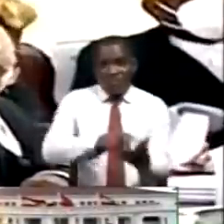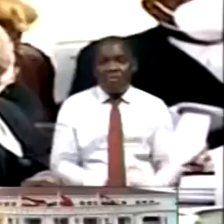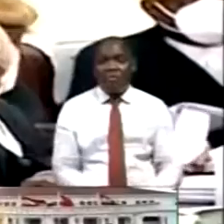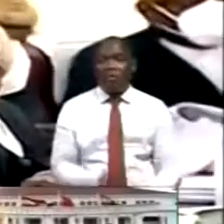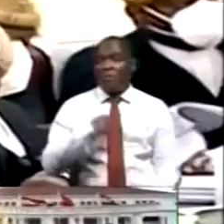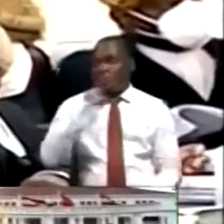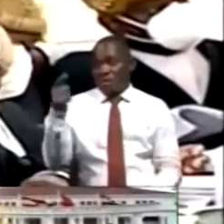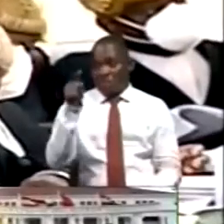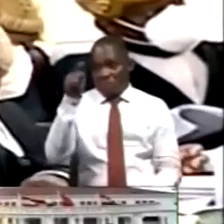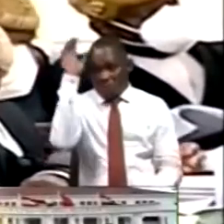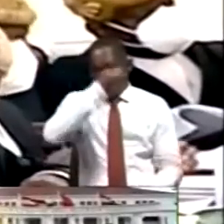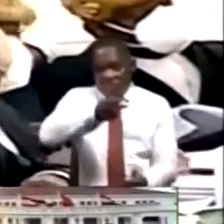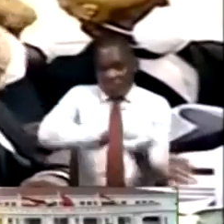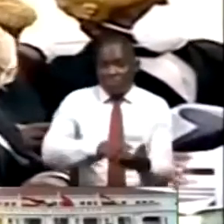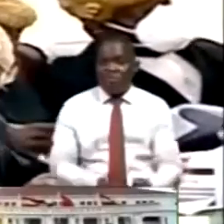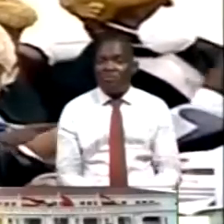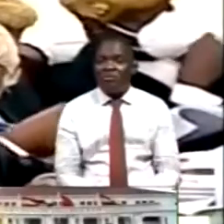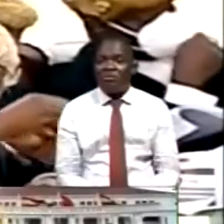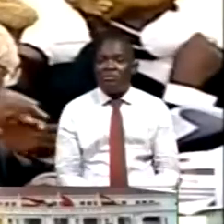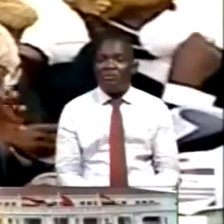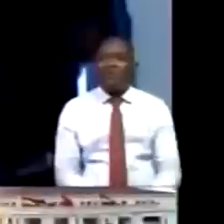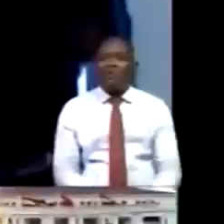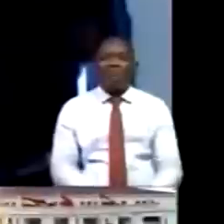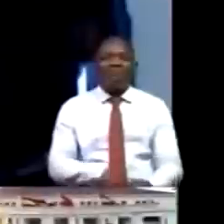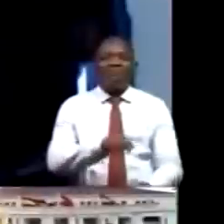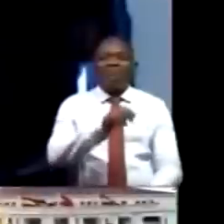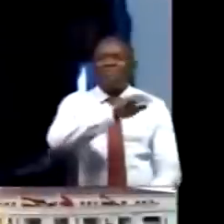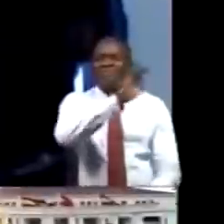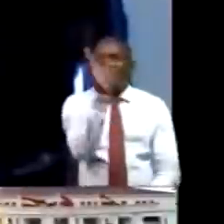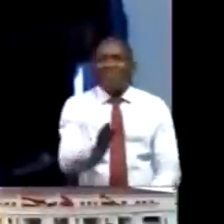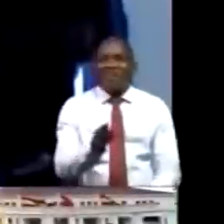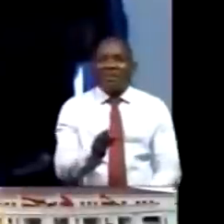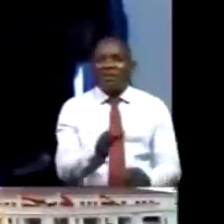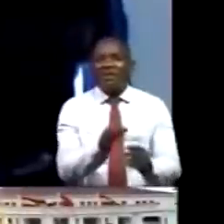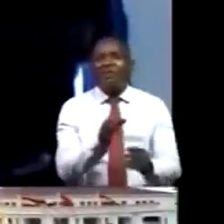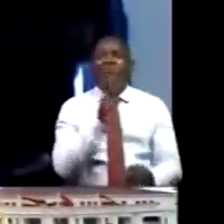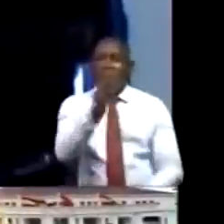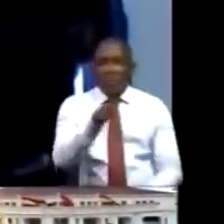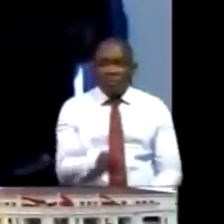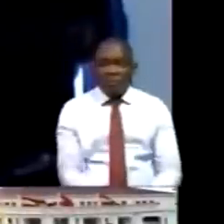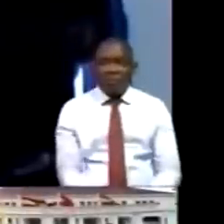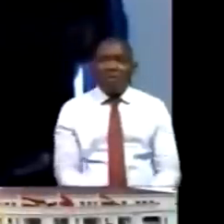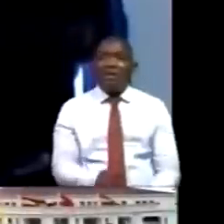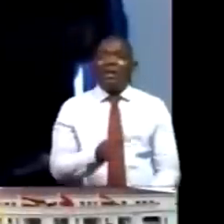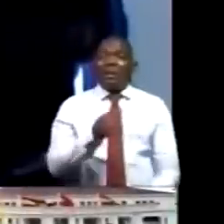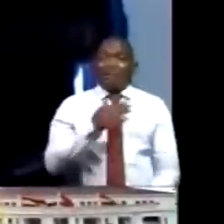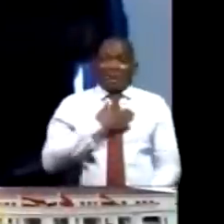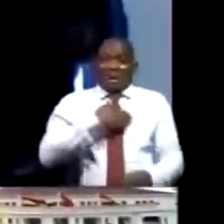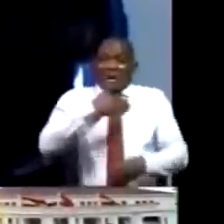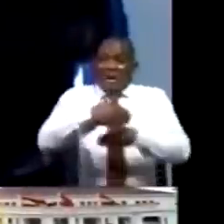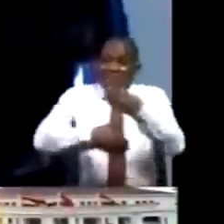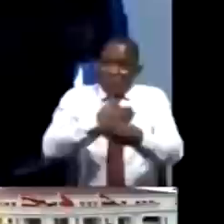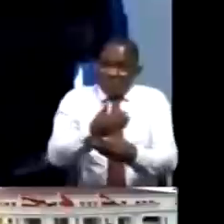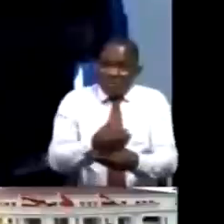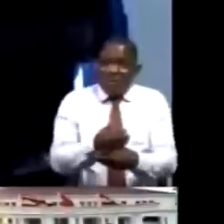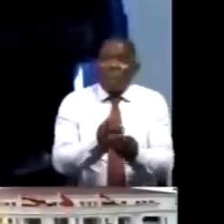I am putting that to you. That is not correct. The process I of am functioning putting it in you.